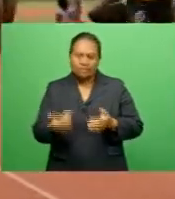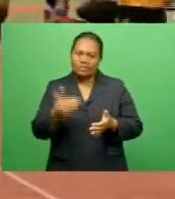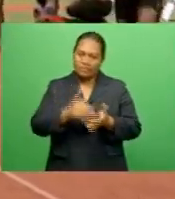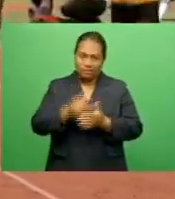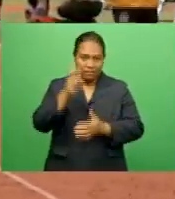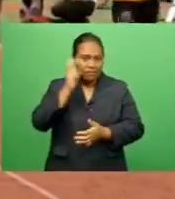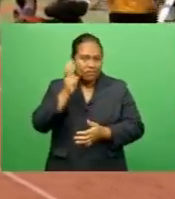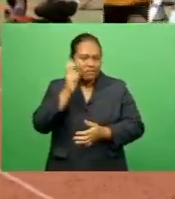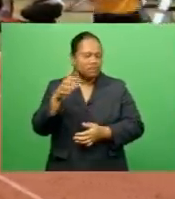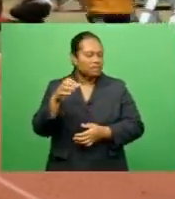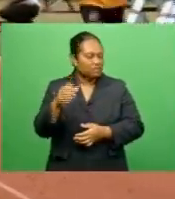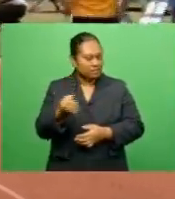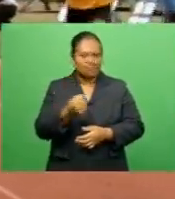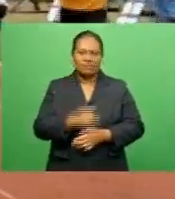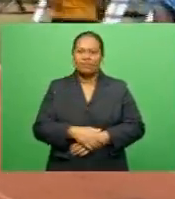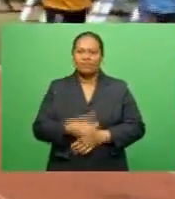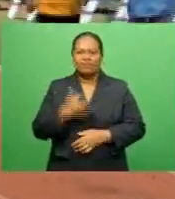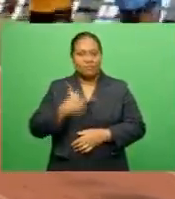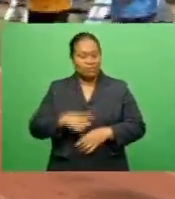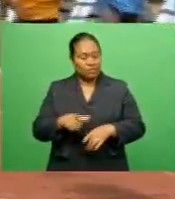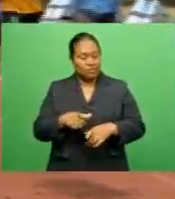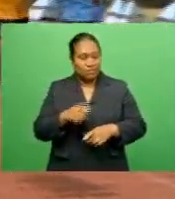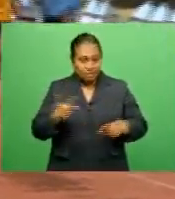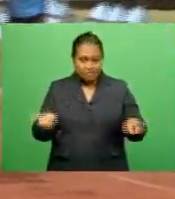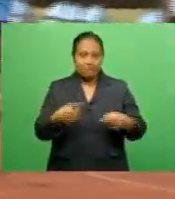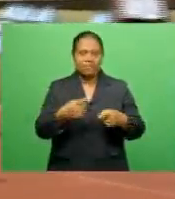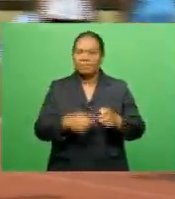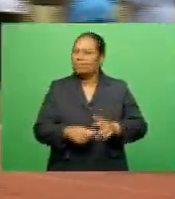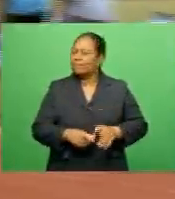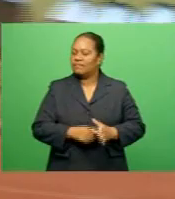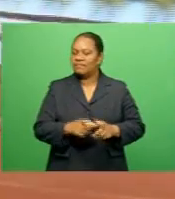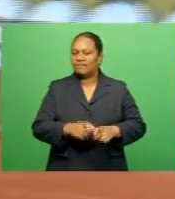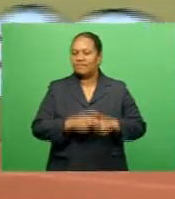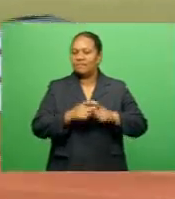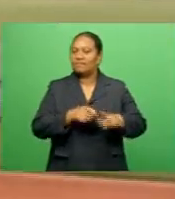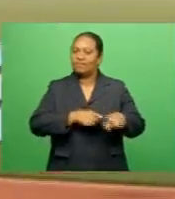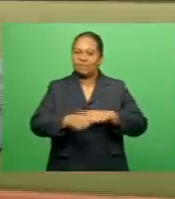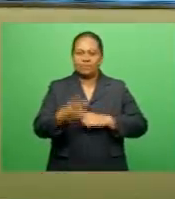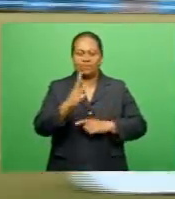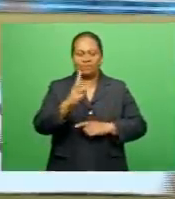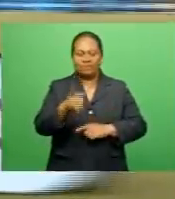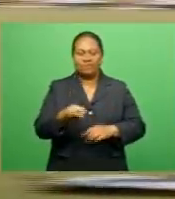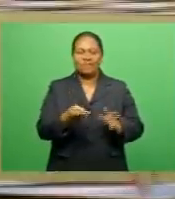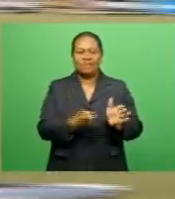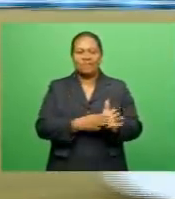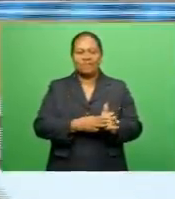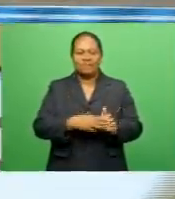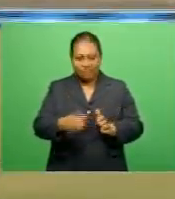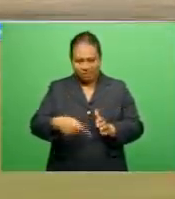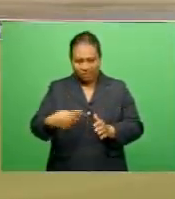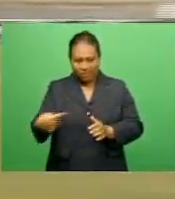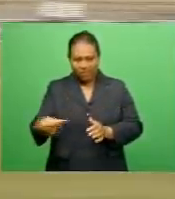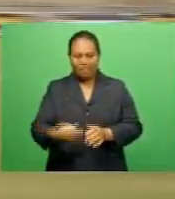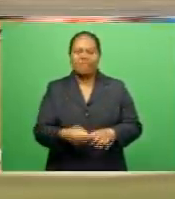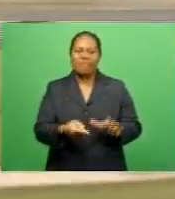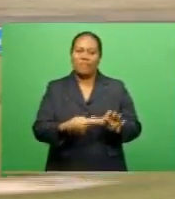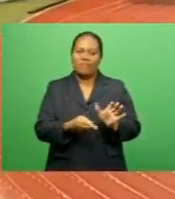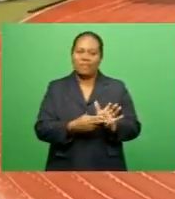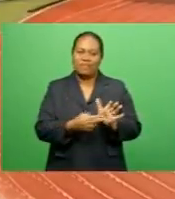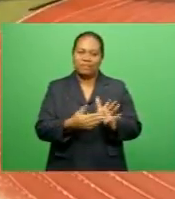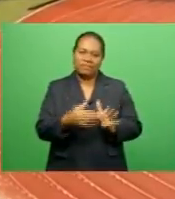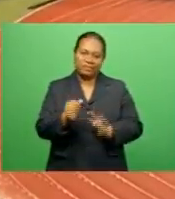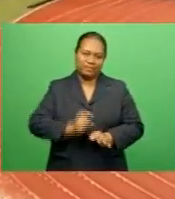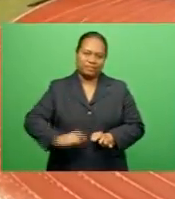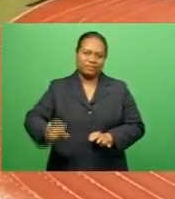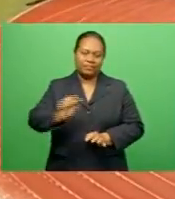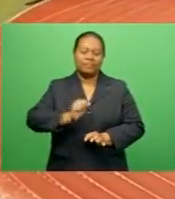Fiji finals will be tough, especially in the 3,000 meters. The Suva Zone 1 continues at the ANZ Stadium tomorrow, and you can